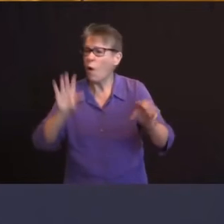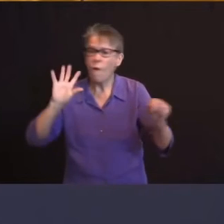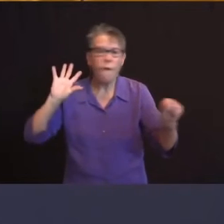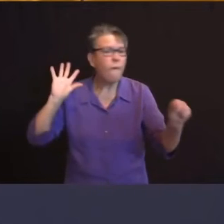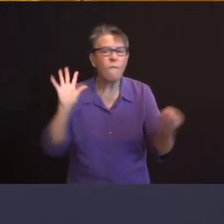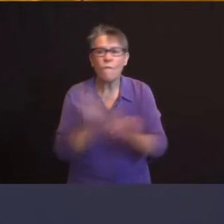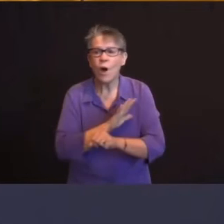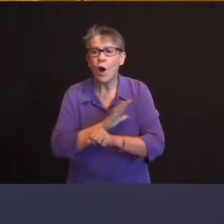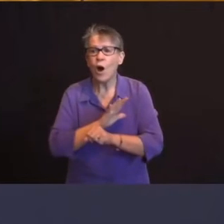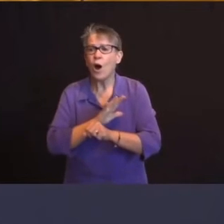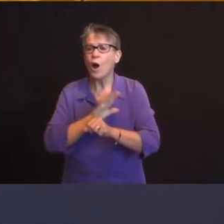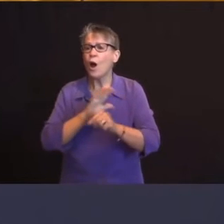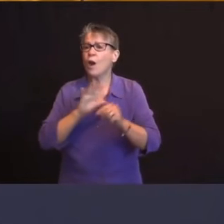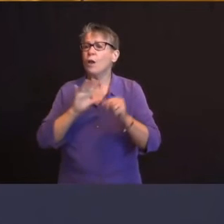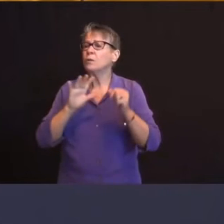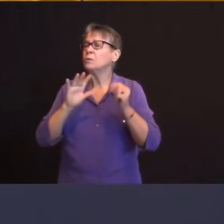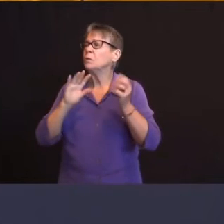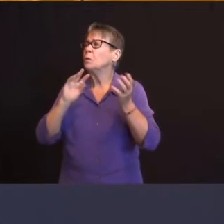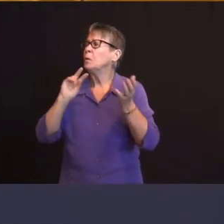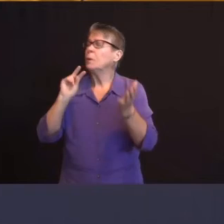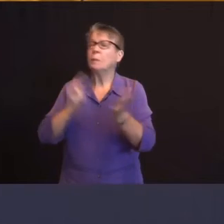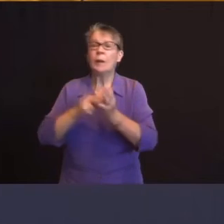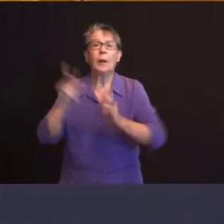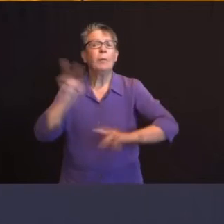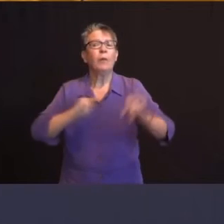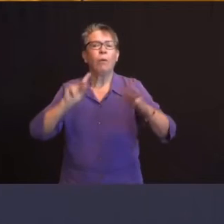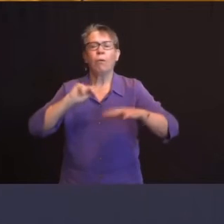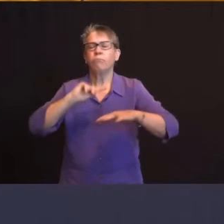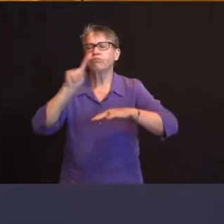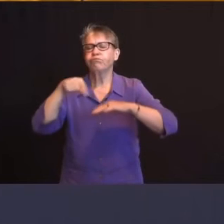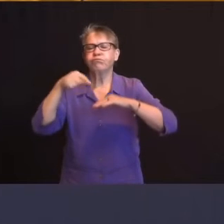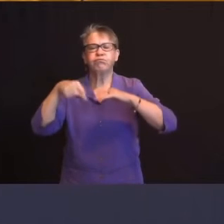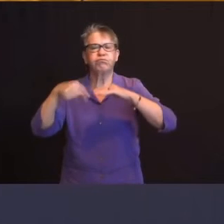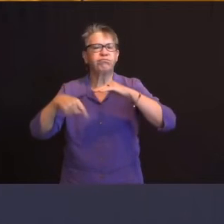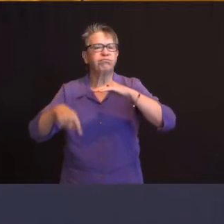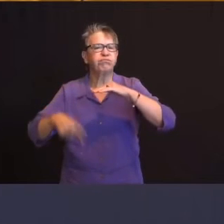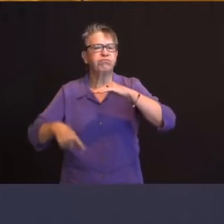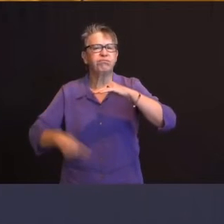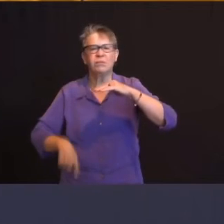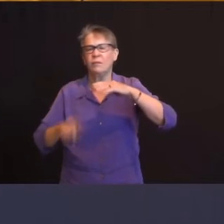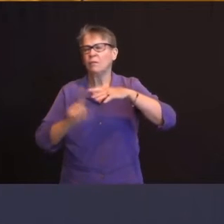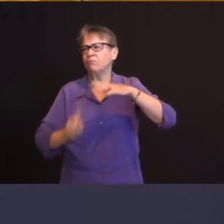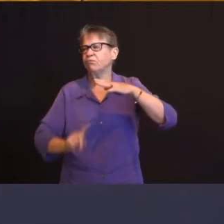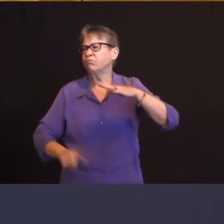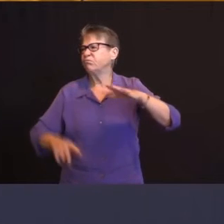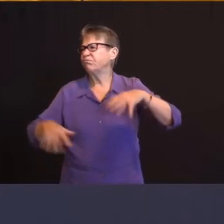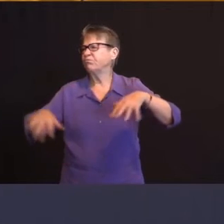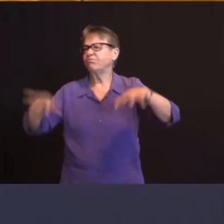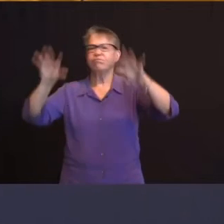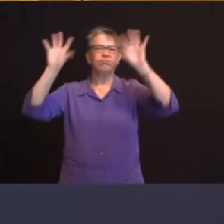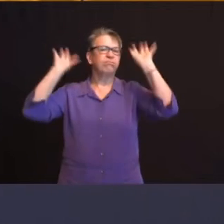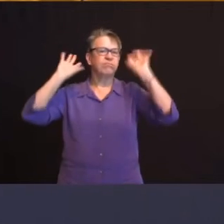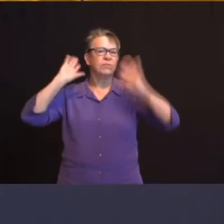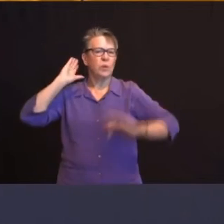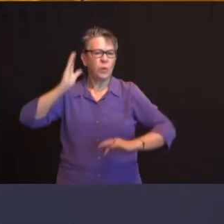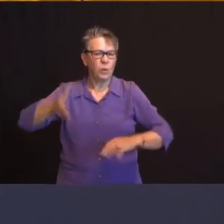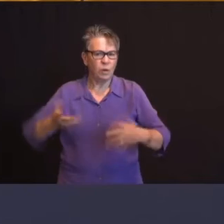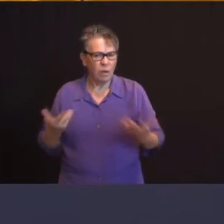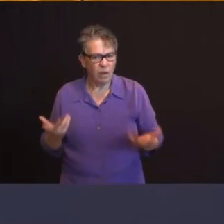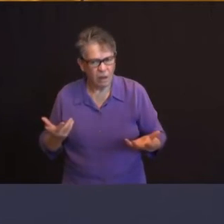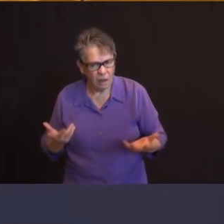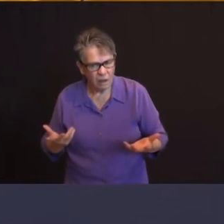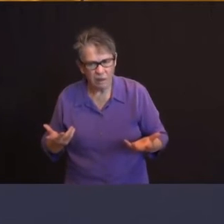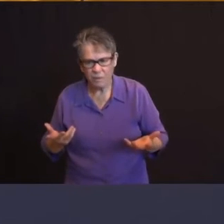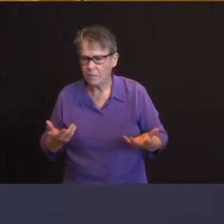doors, private settings. We already have an issue with that. And so frankly, if we think we can control that manageable